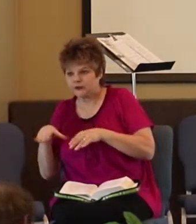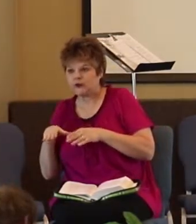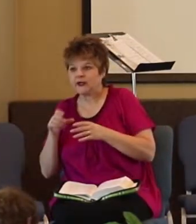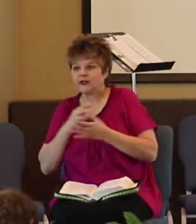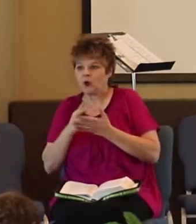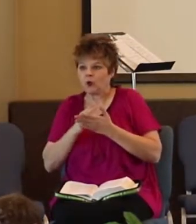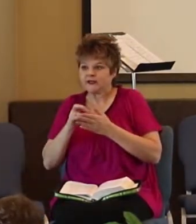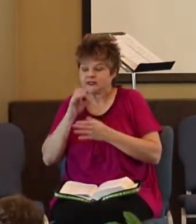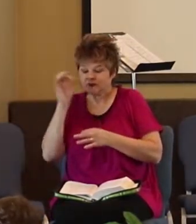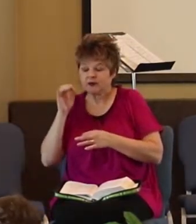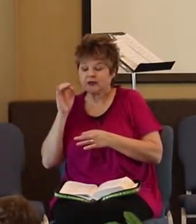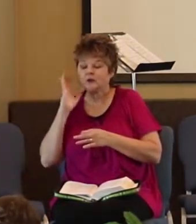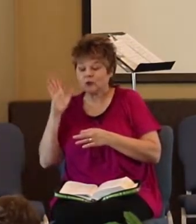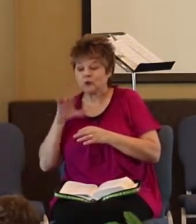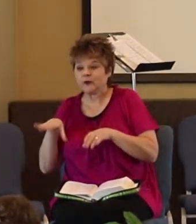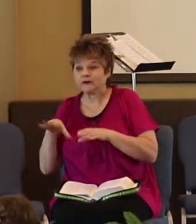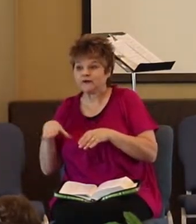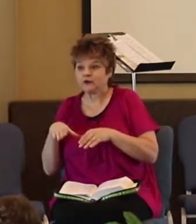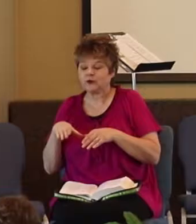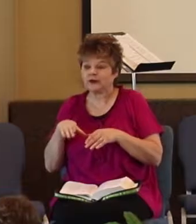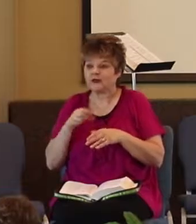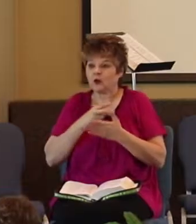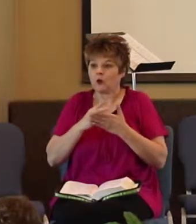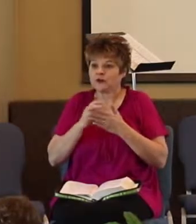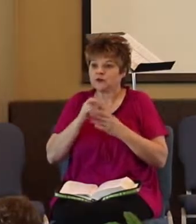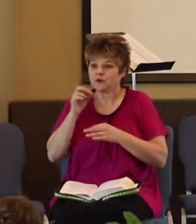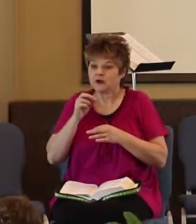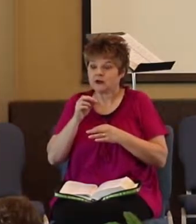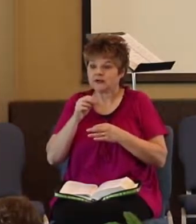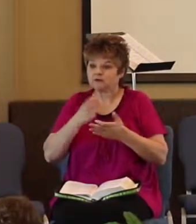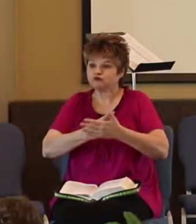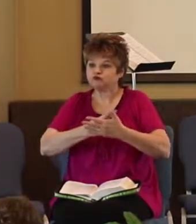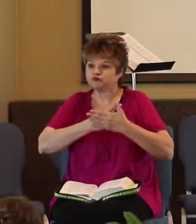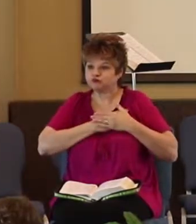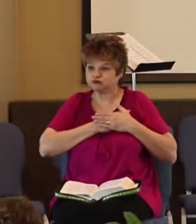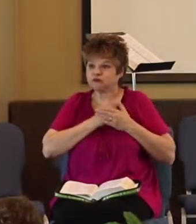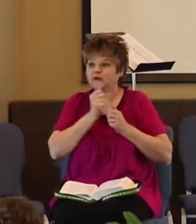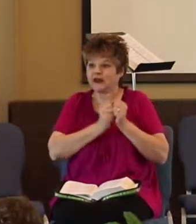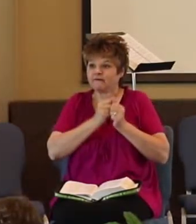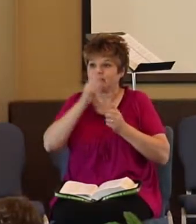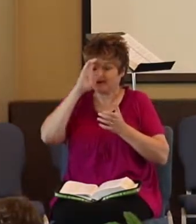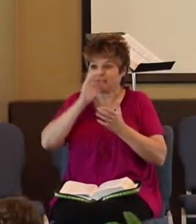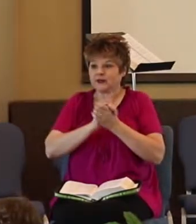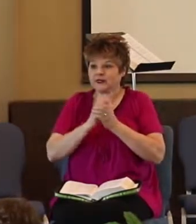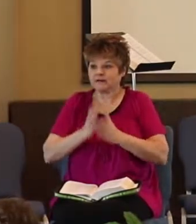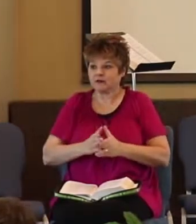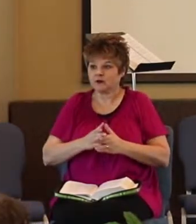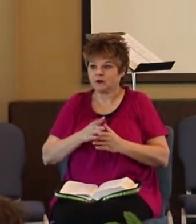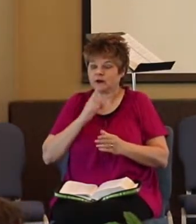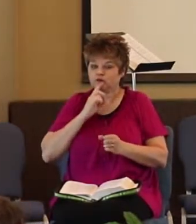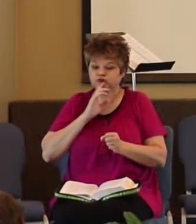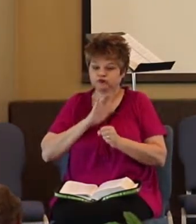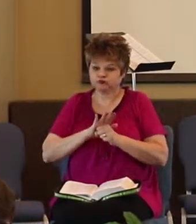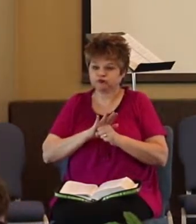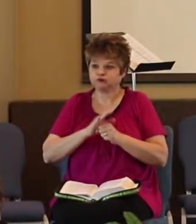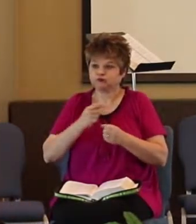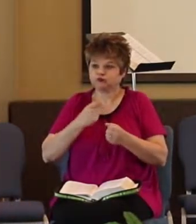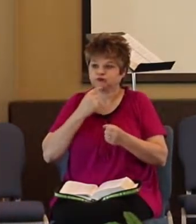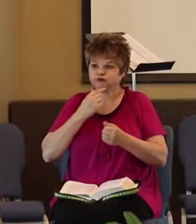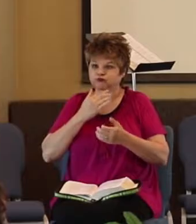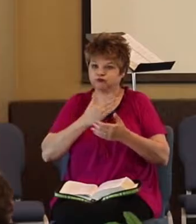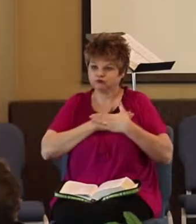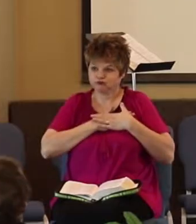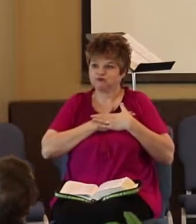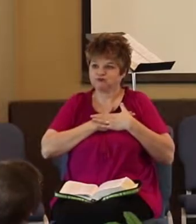Holy Spirit resides in the heart of every believer. We are sealed. We are in Christ,